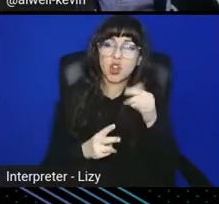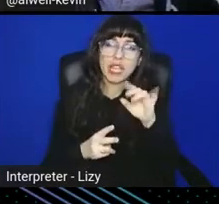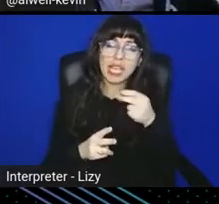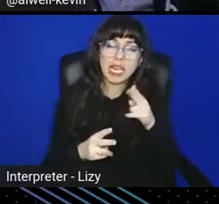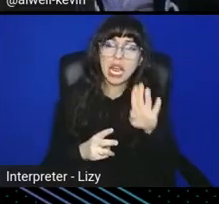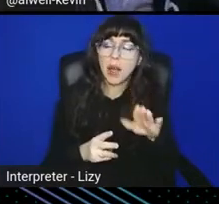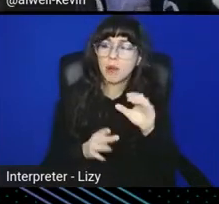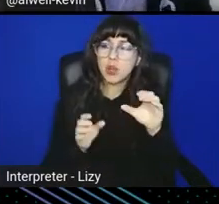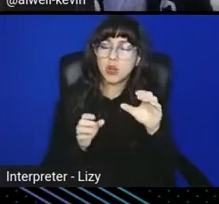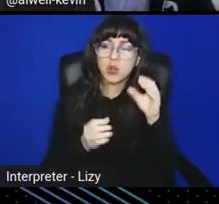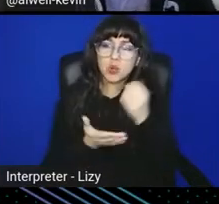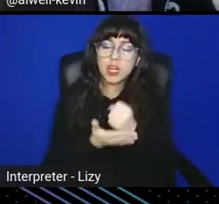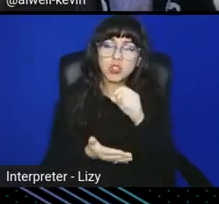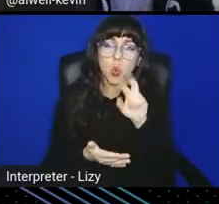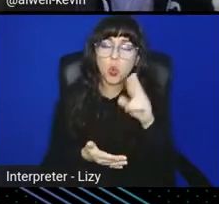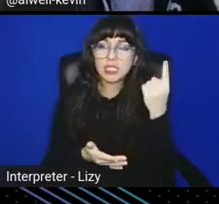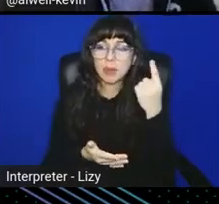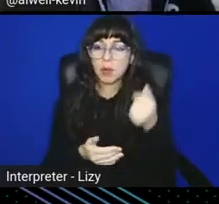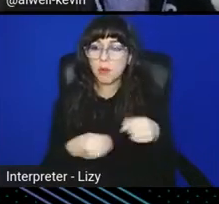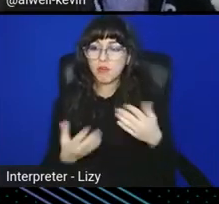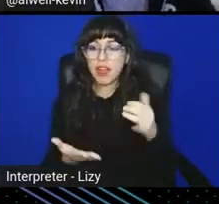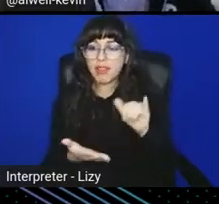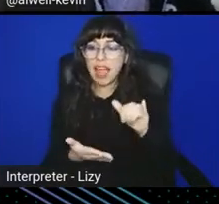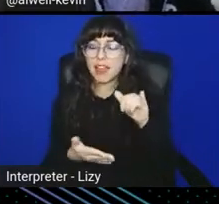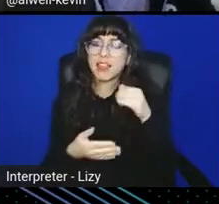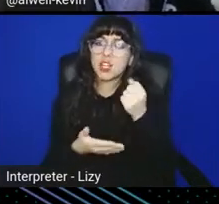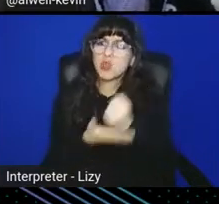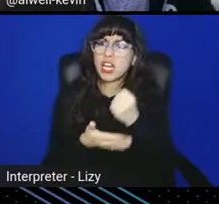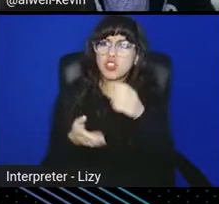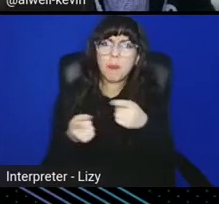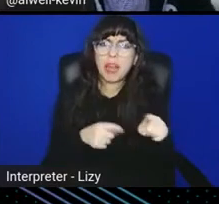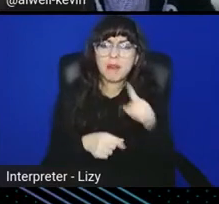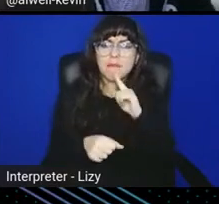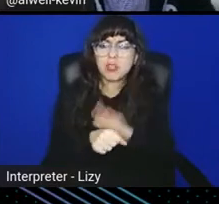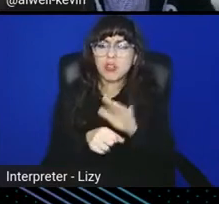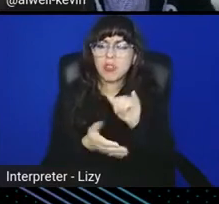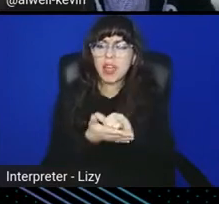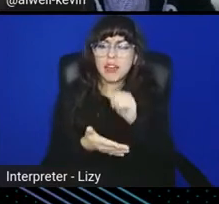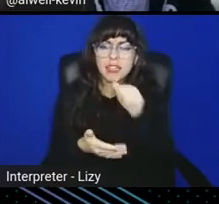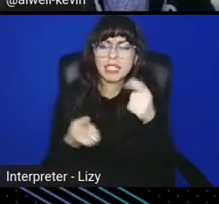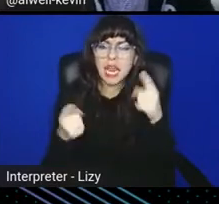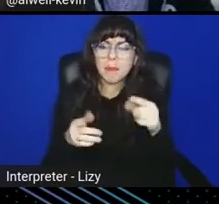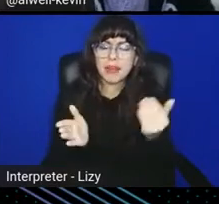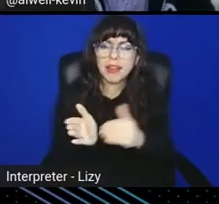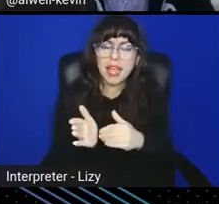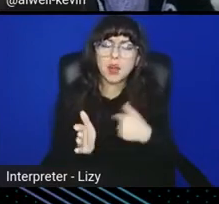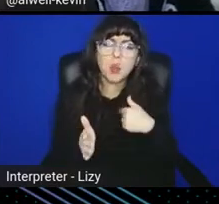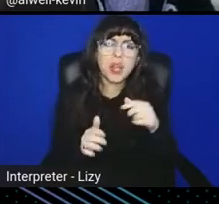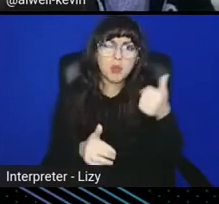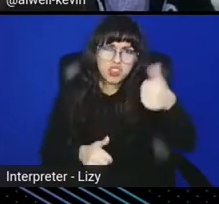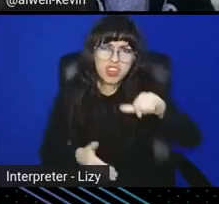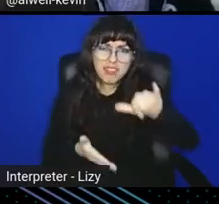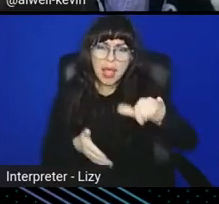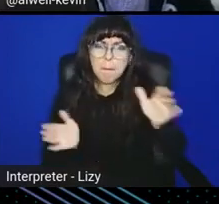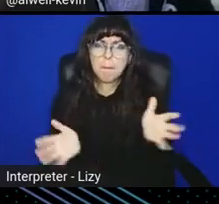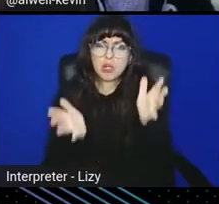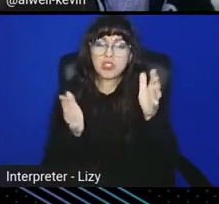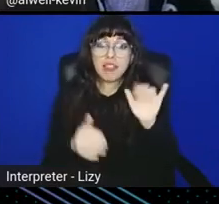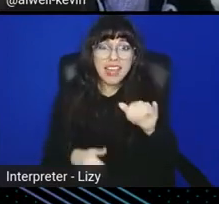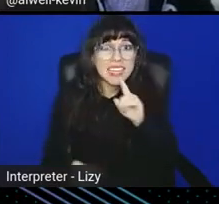with their credential pattern to make sure that this doesn't happen again. Okay, so we rejected this push, which is pretty